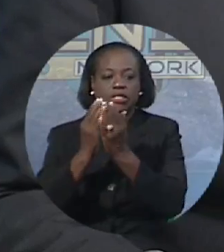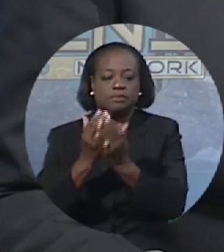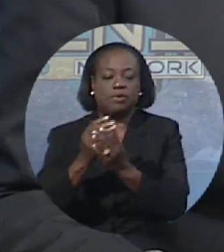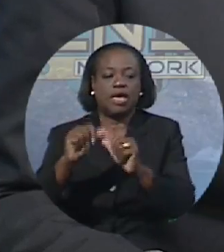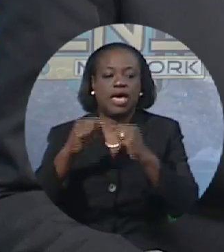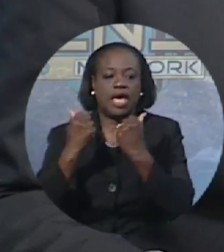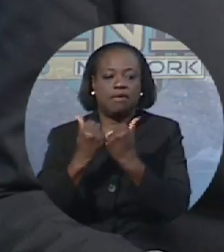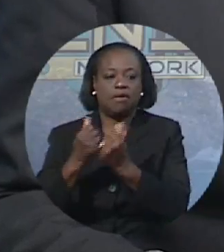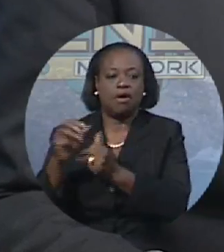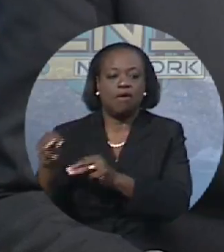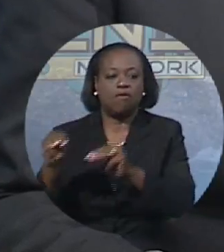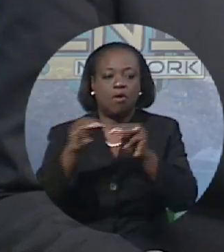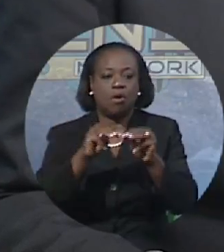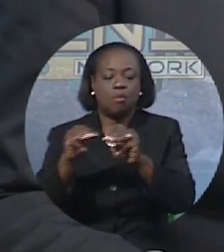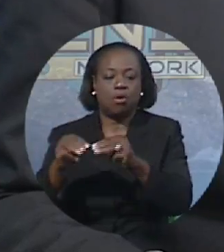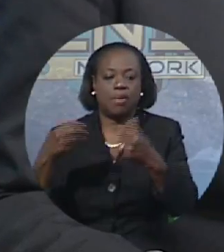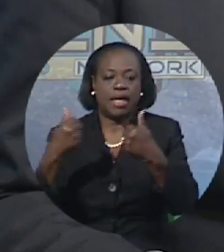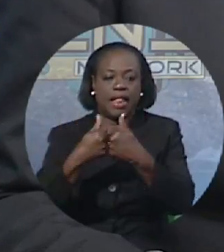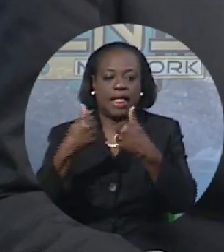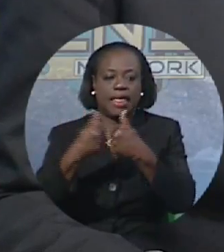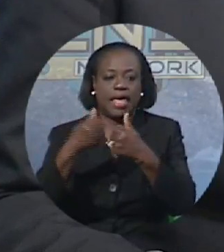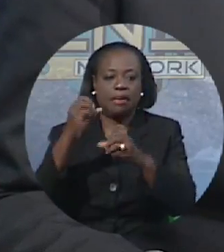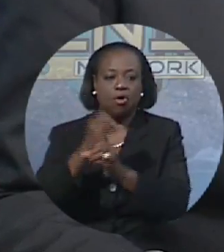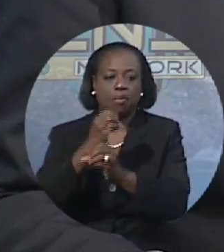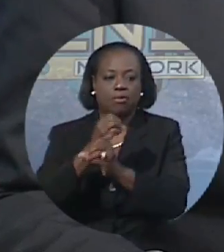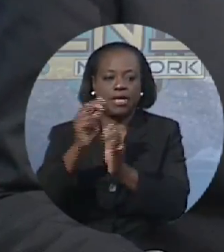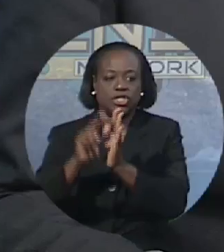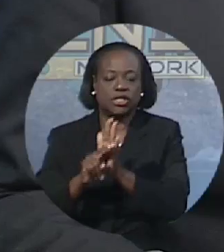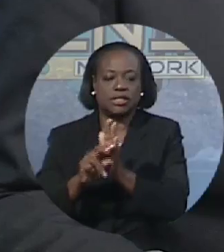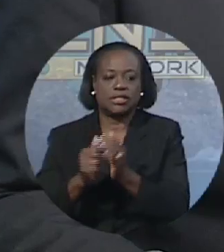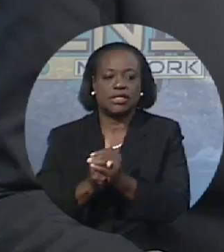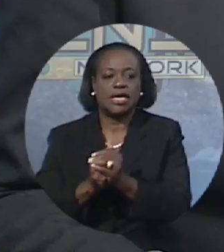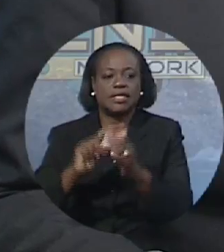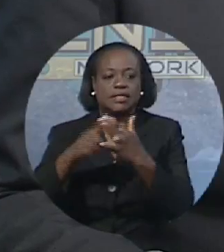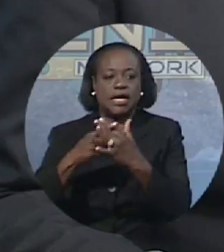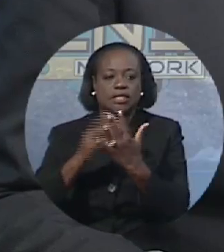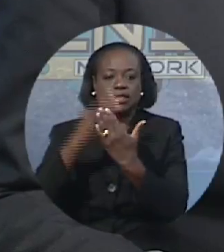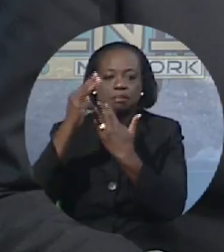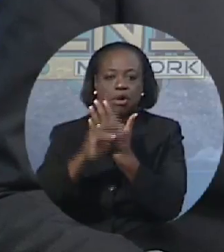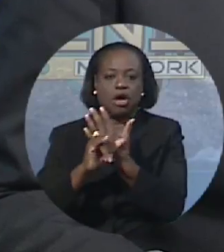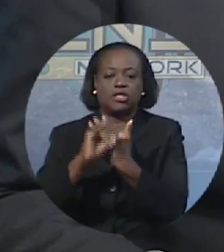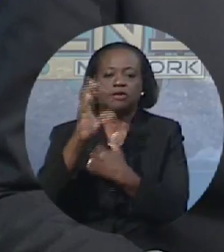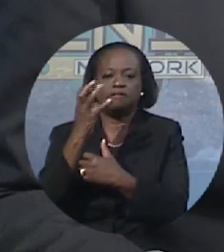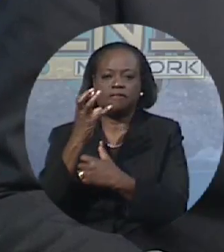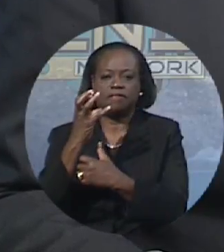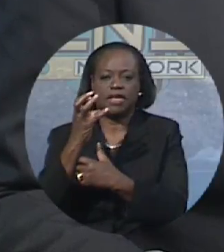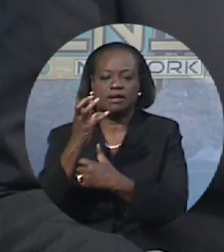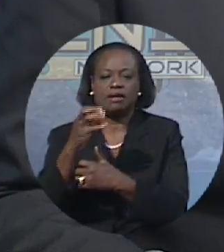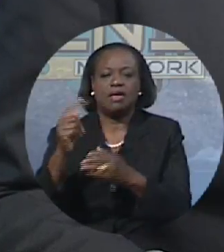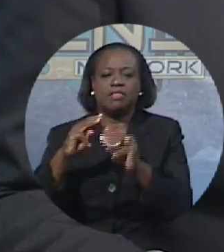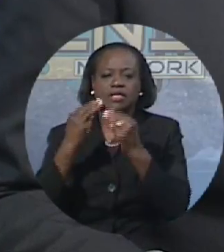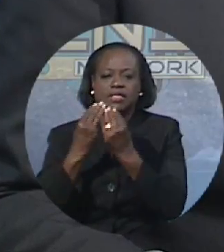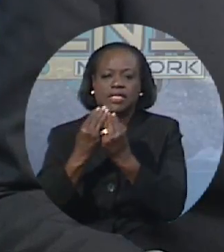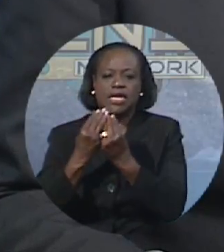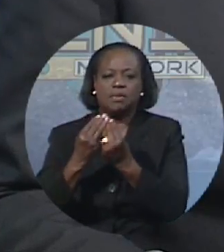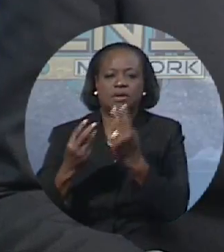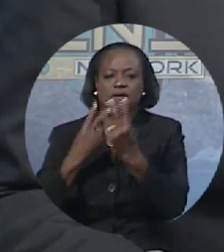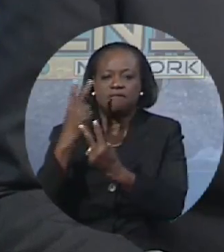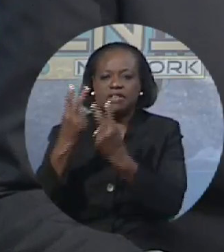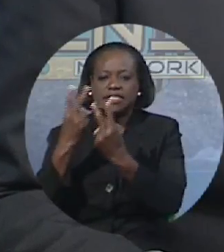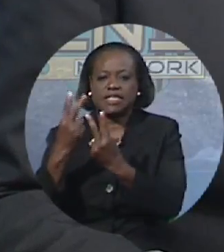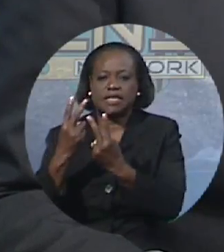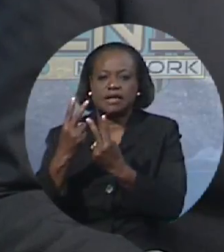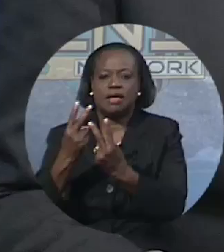gaming applications. The trial period begins March 15th. Now, while in Las Vegas, the team will visit the Nevada Gaming Board, which will apprise